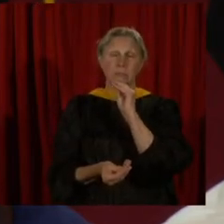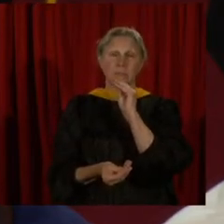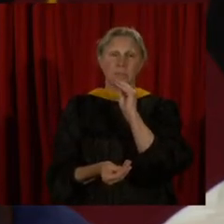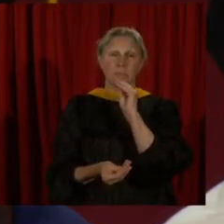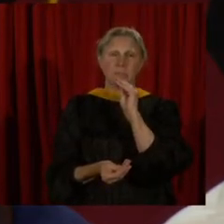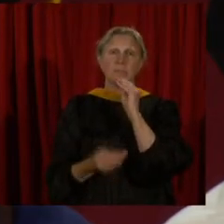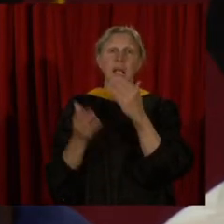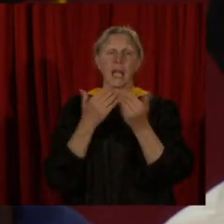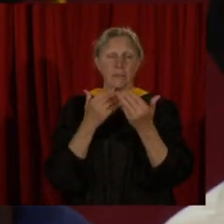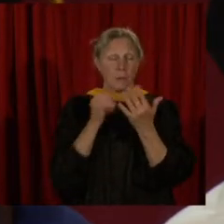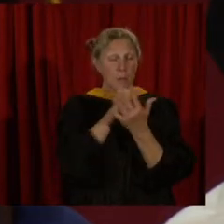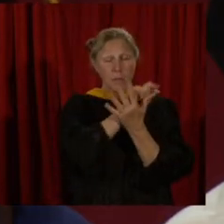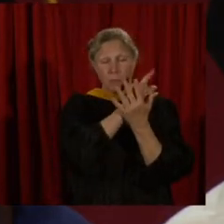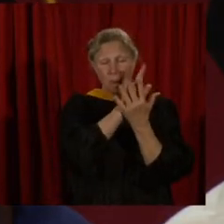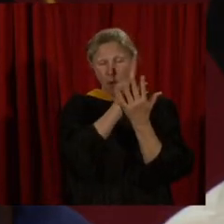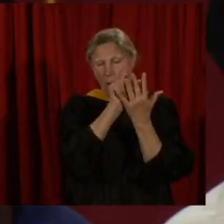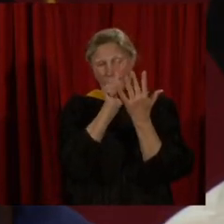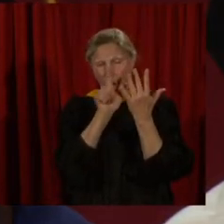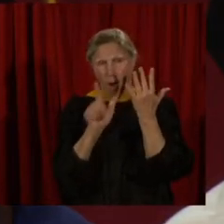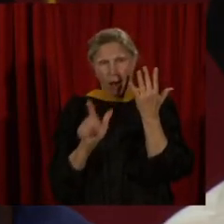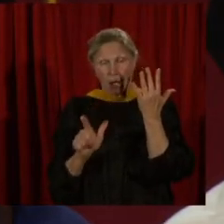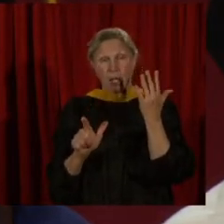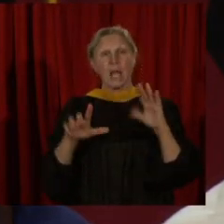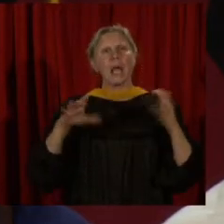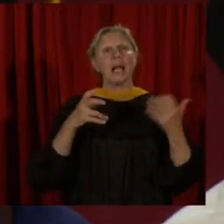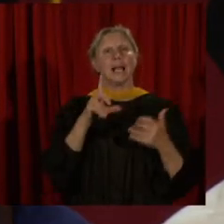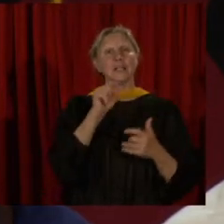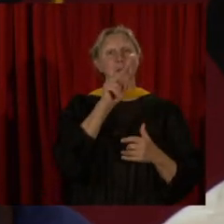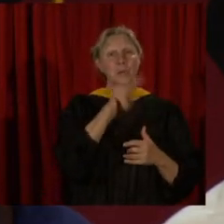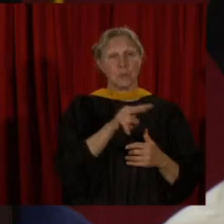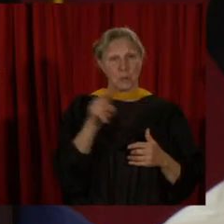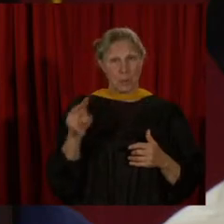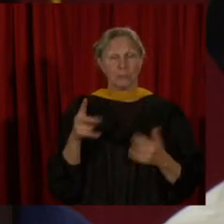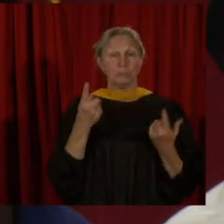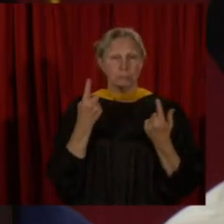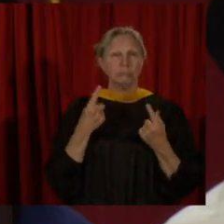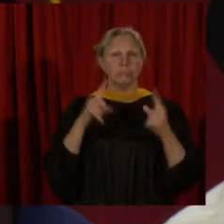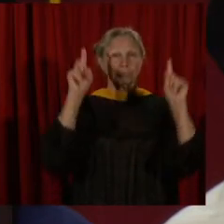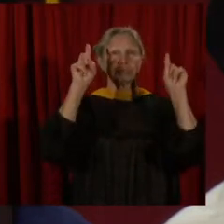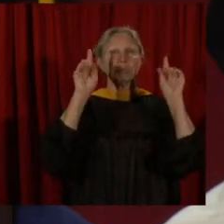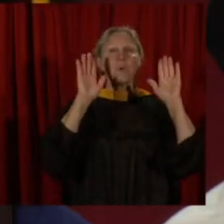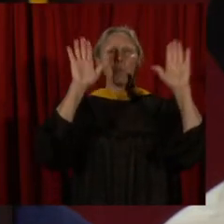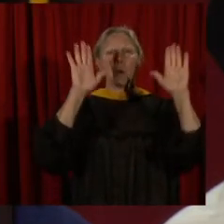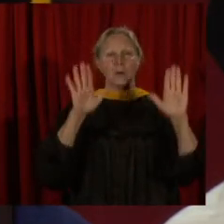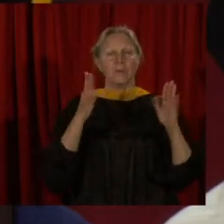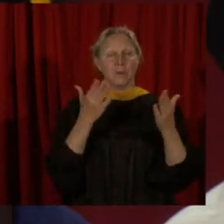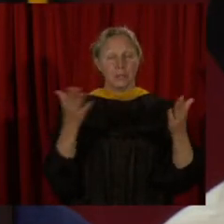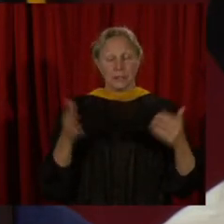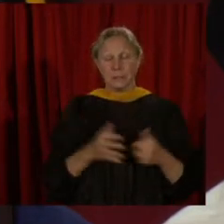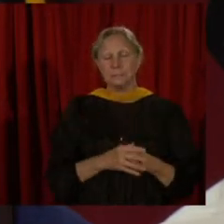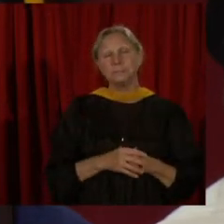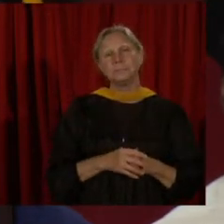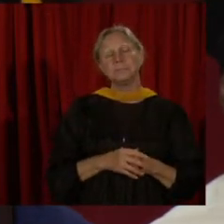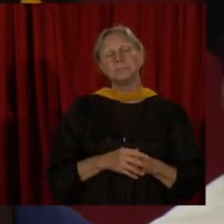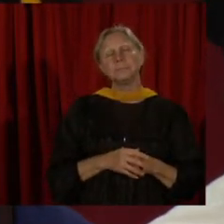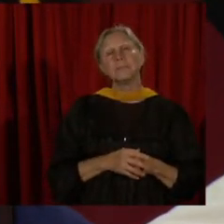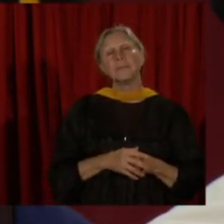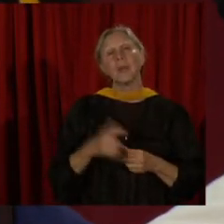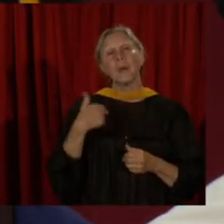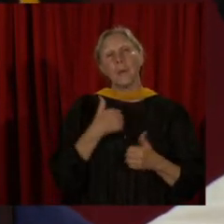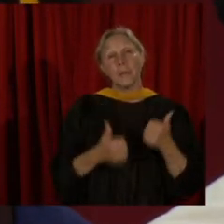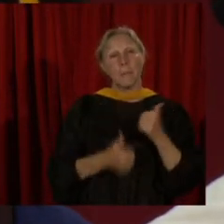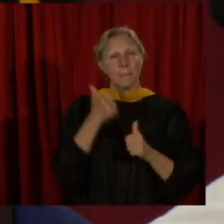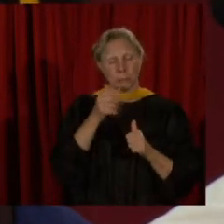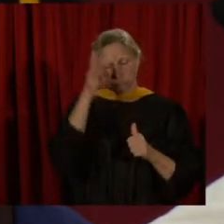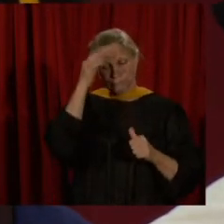with all of this, the class of 2022 has accomplished great feats. We are the most